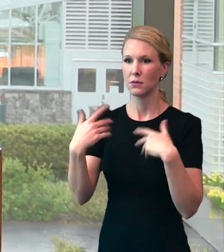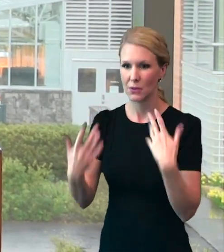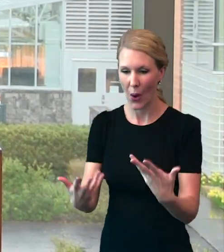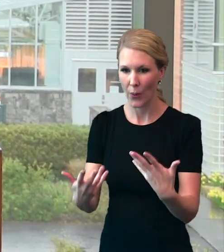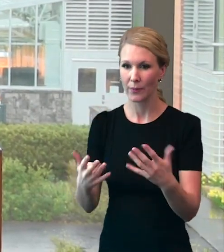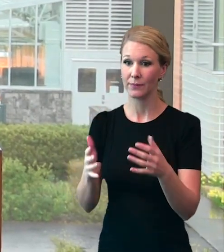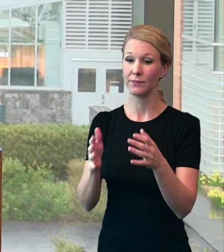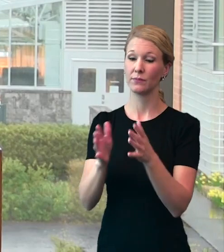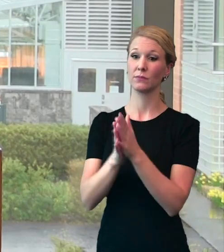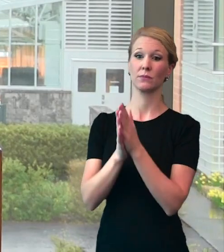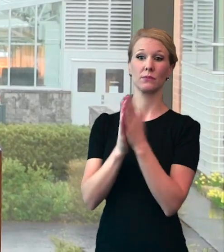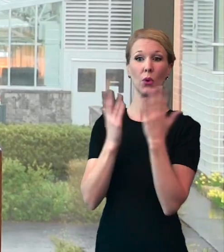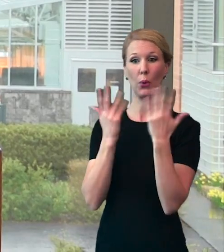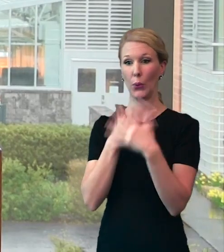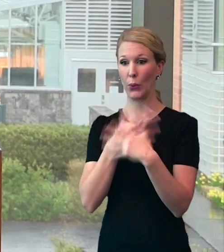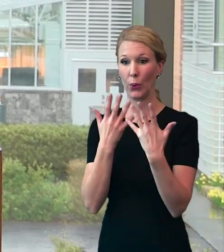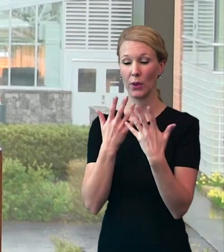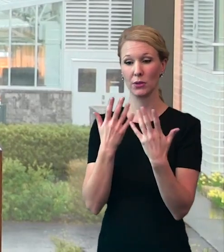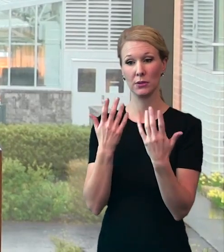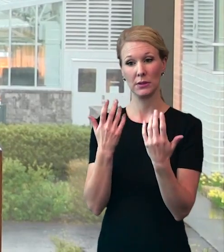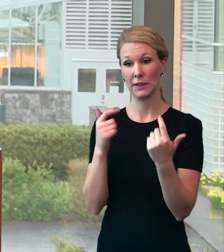say? It's been a year.